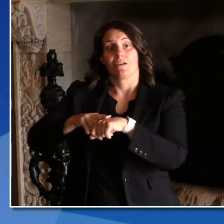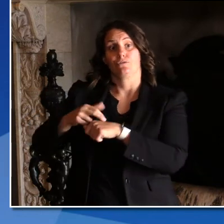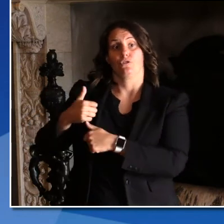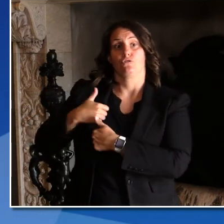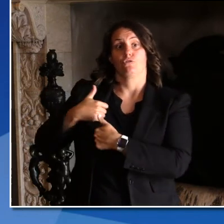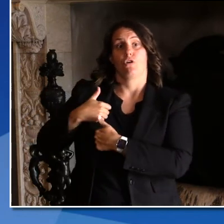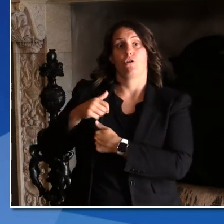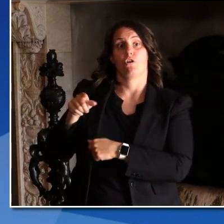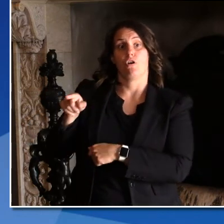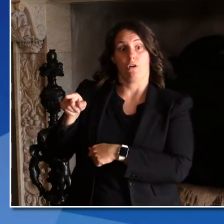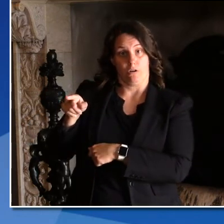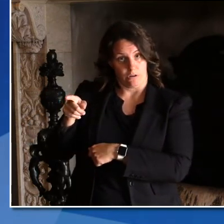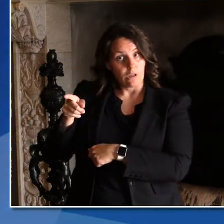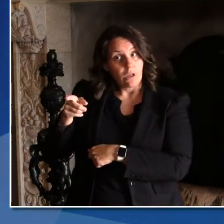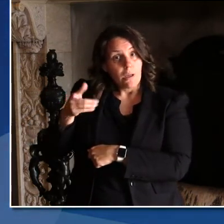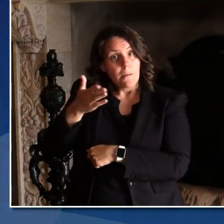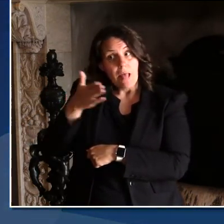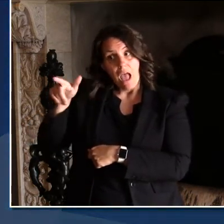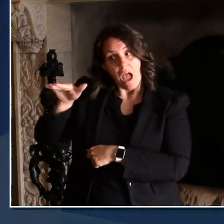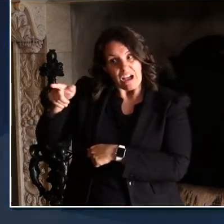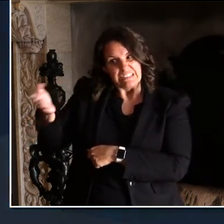claims?